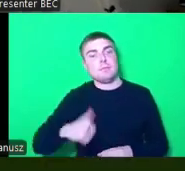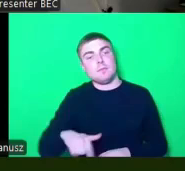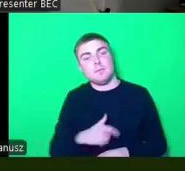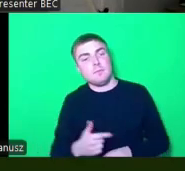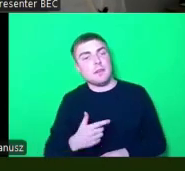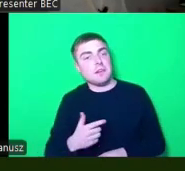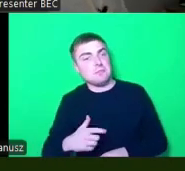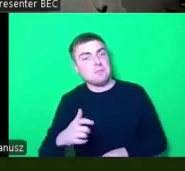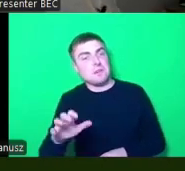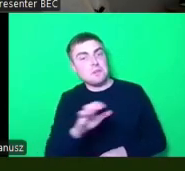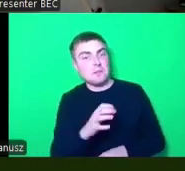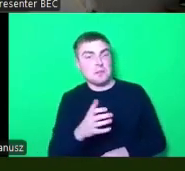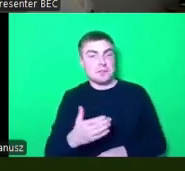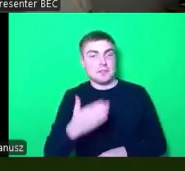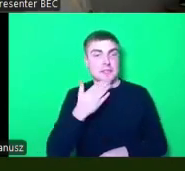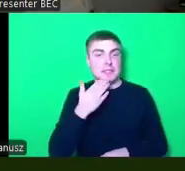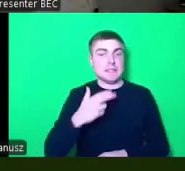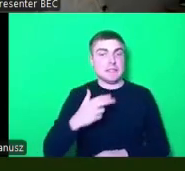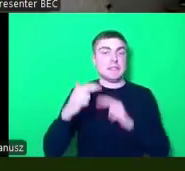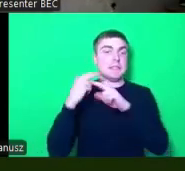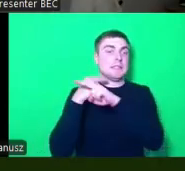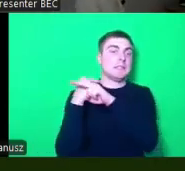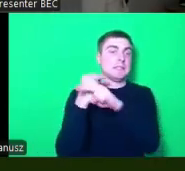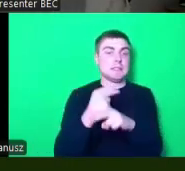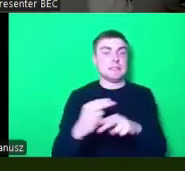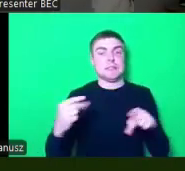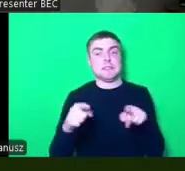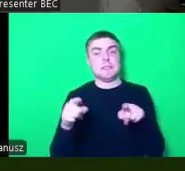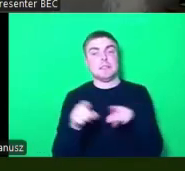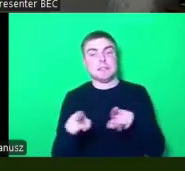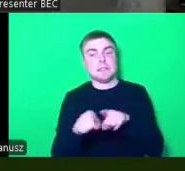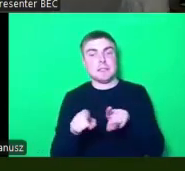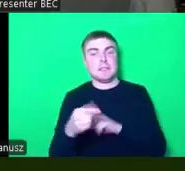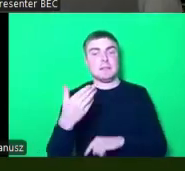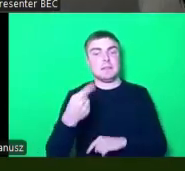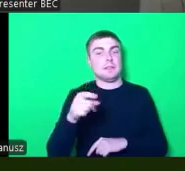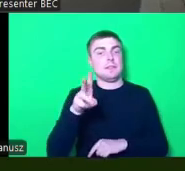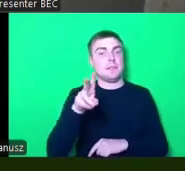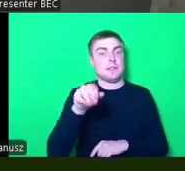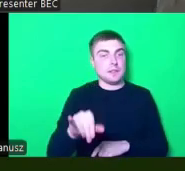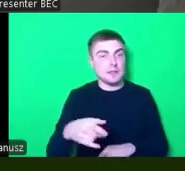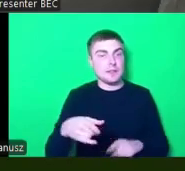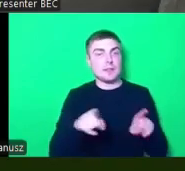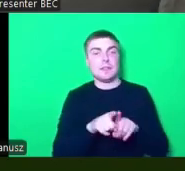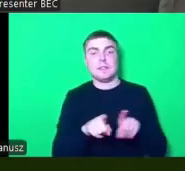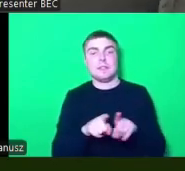remote sensing, used NDVI, temporal series, to measure the brutal